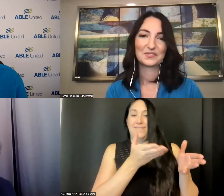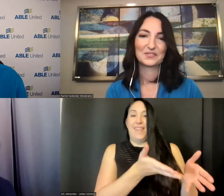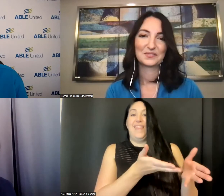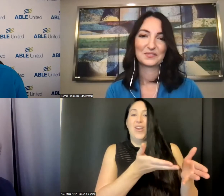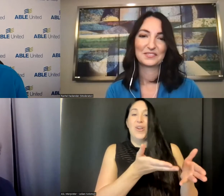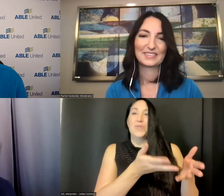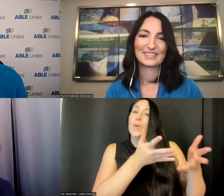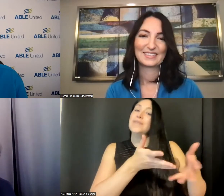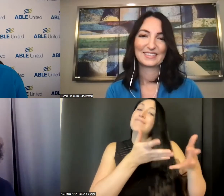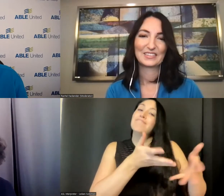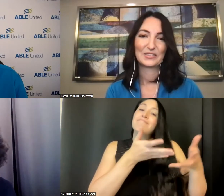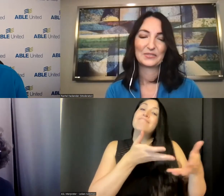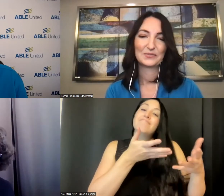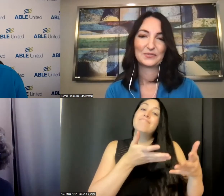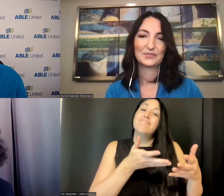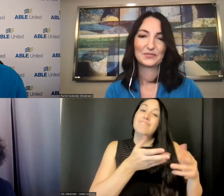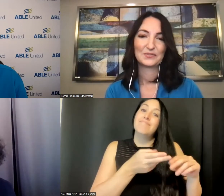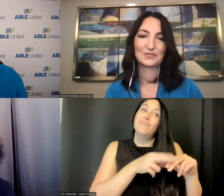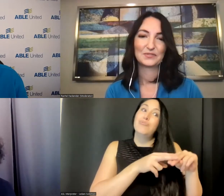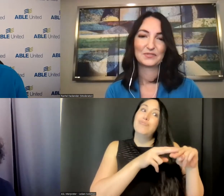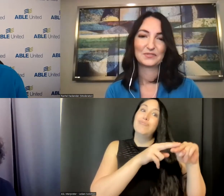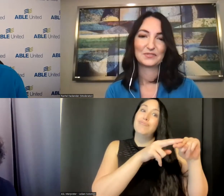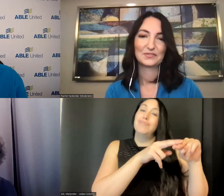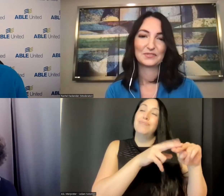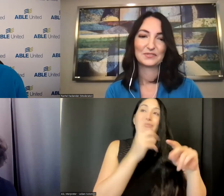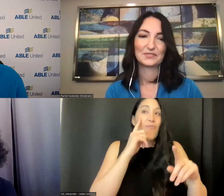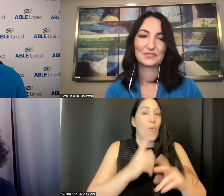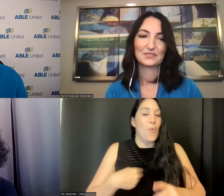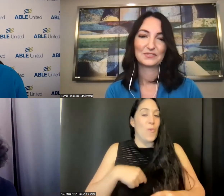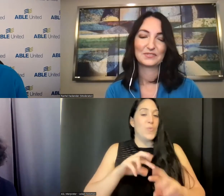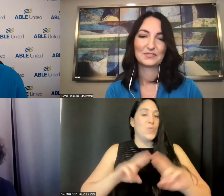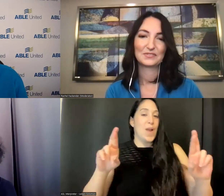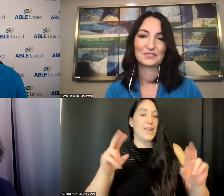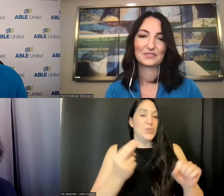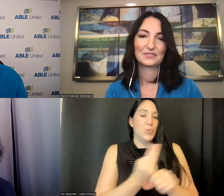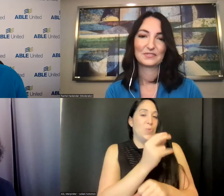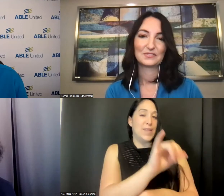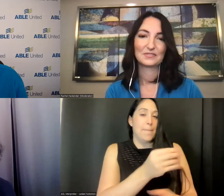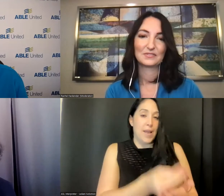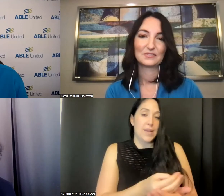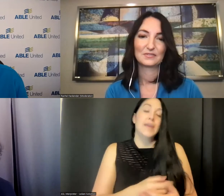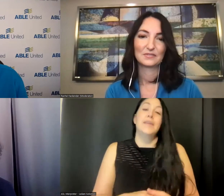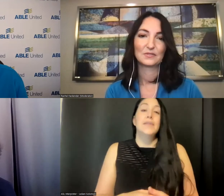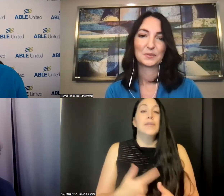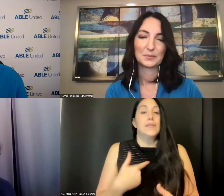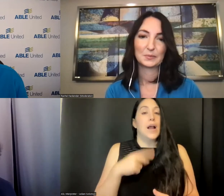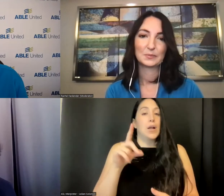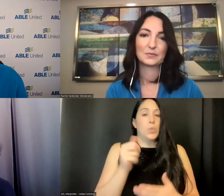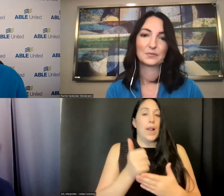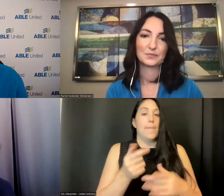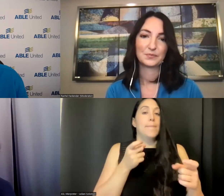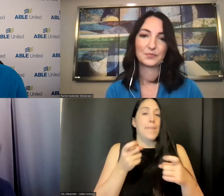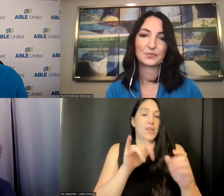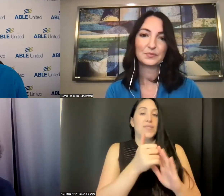there, growing nicely and hanging out for when we're ready to use it. I do help manage the account for him. He's not able to